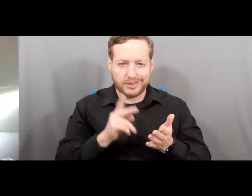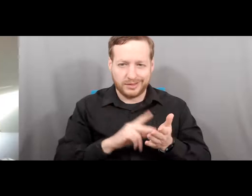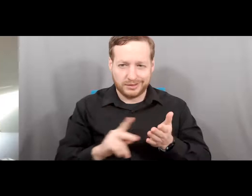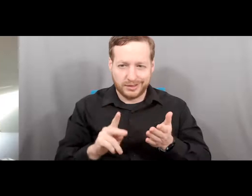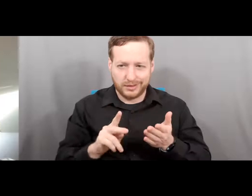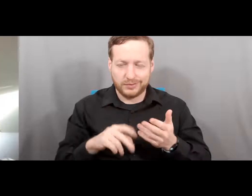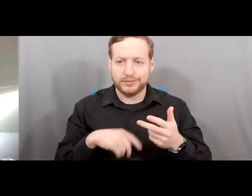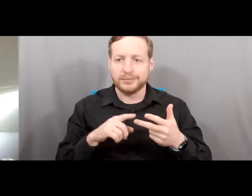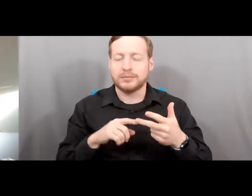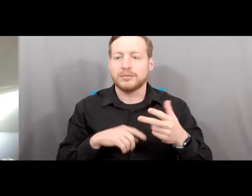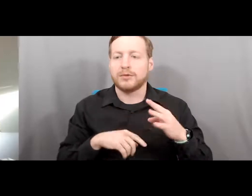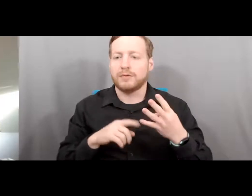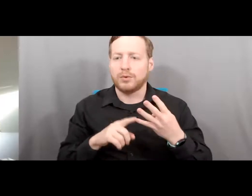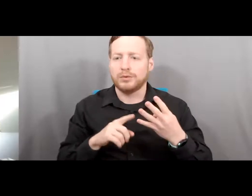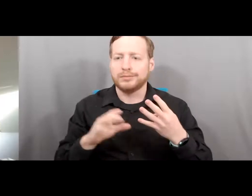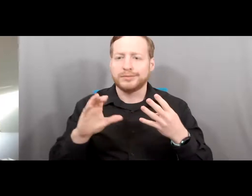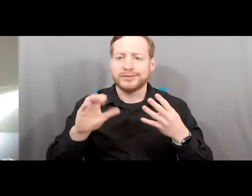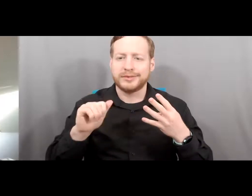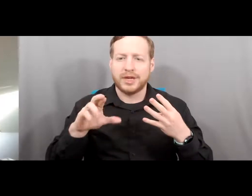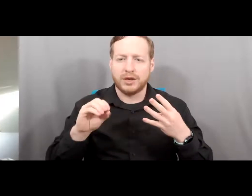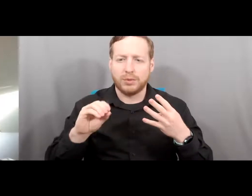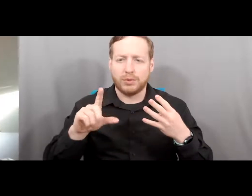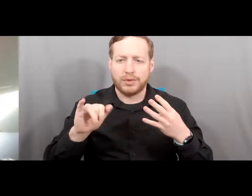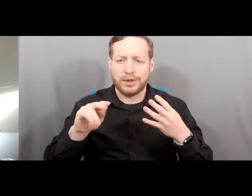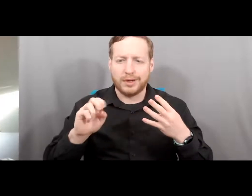Beach, she's the secretary for the commission.